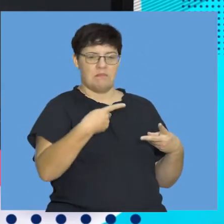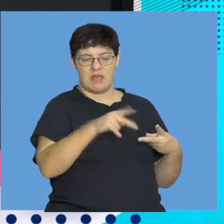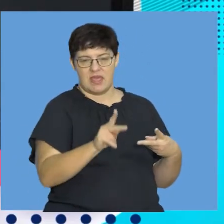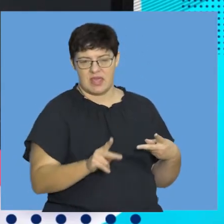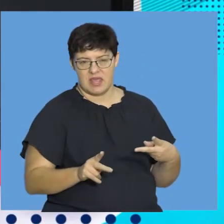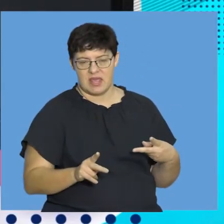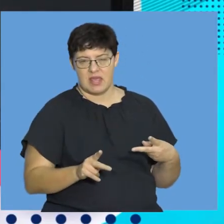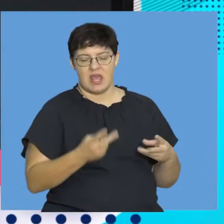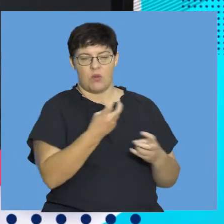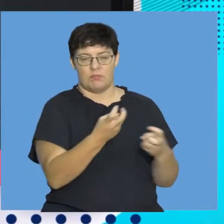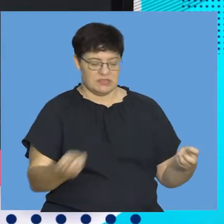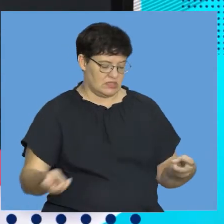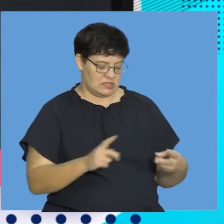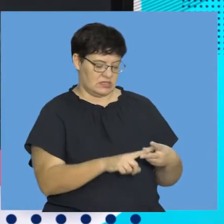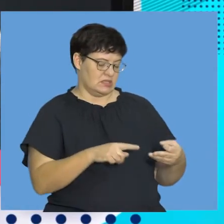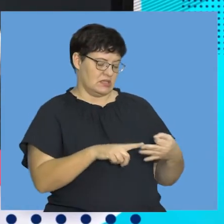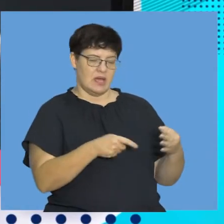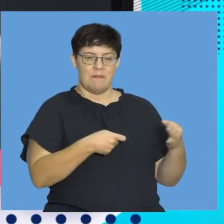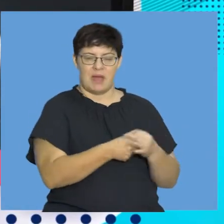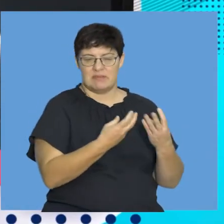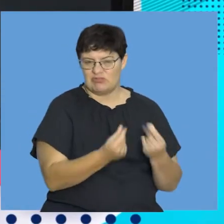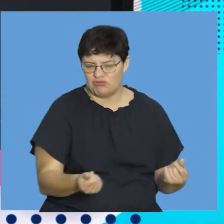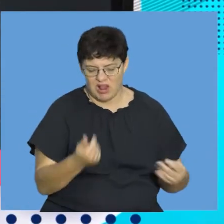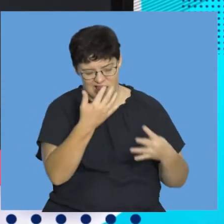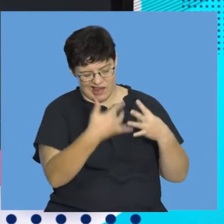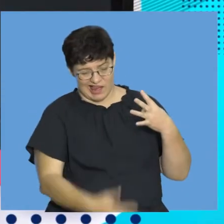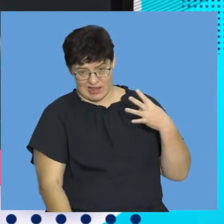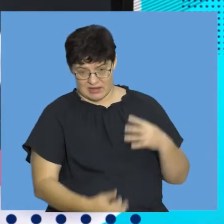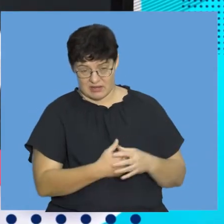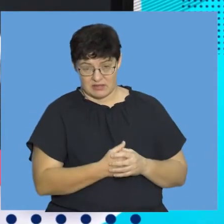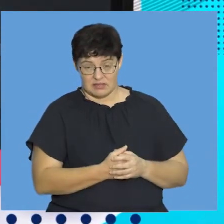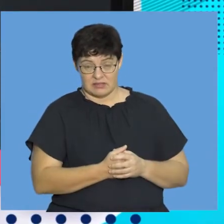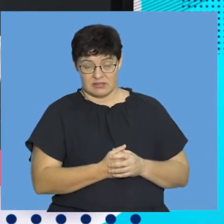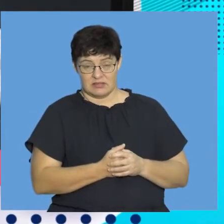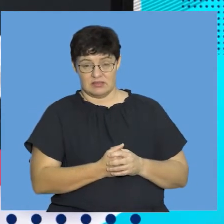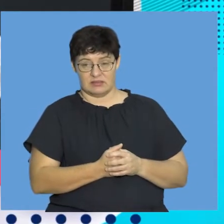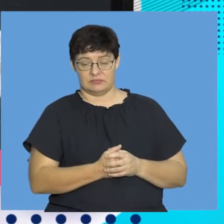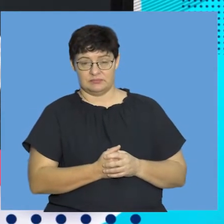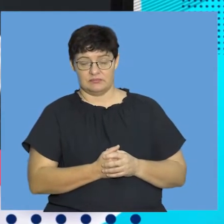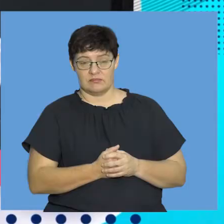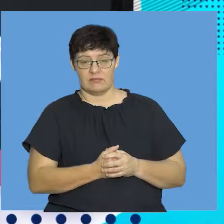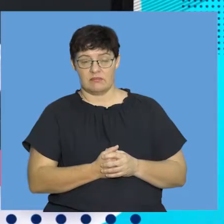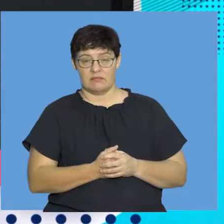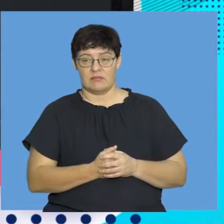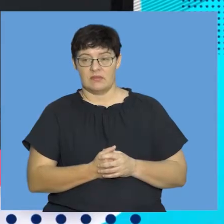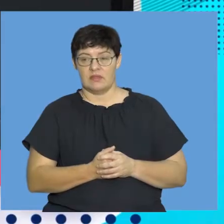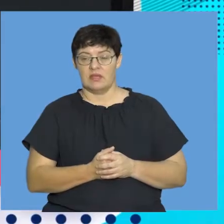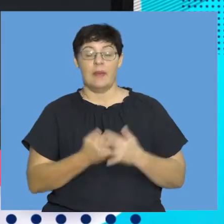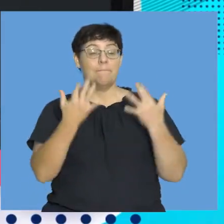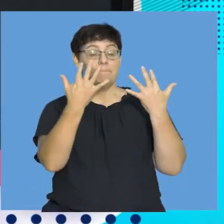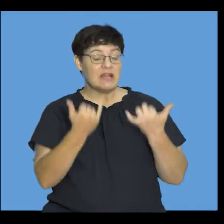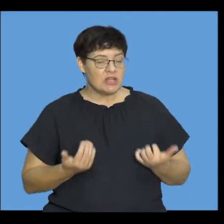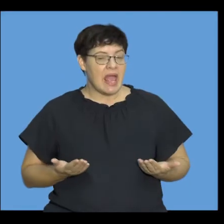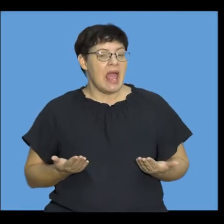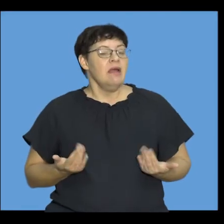I'm going to need to pay salaries. I need to buy equipment. I need to buy material, etc., etc., etc.